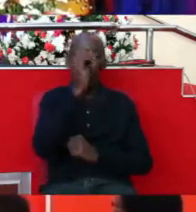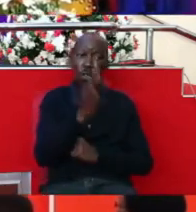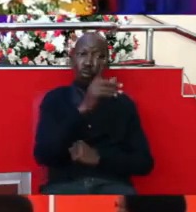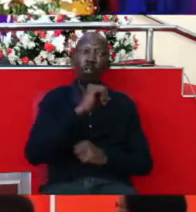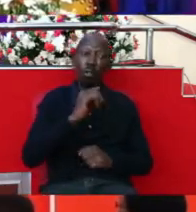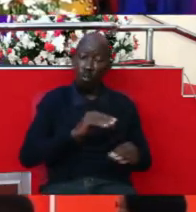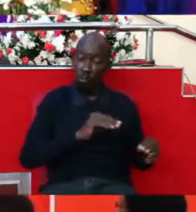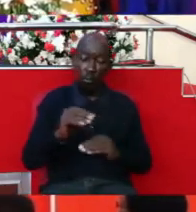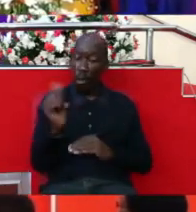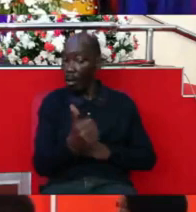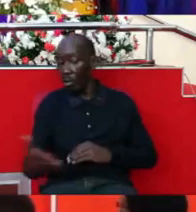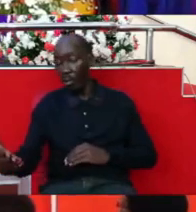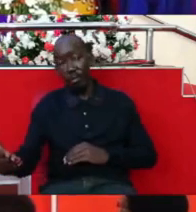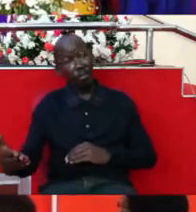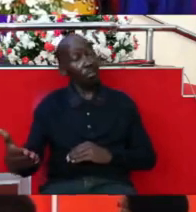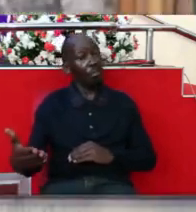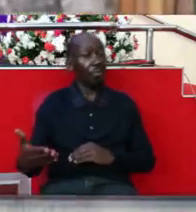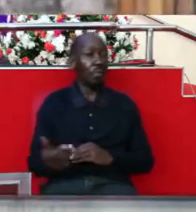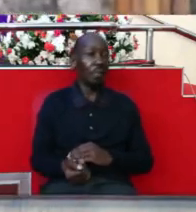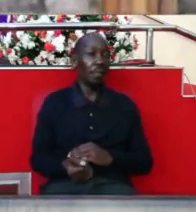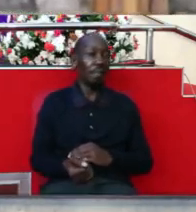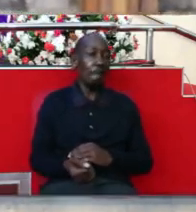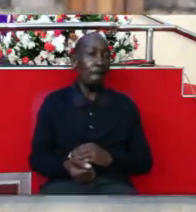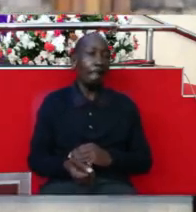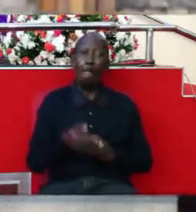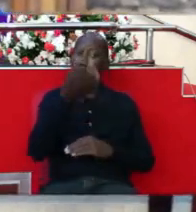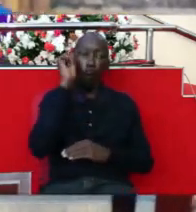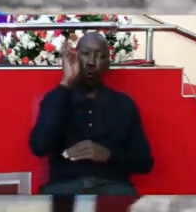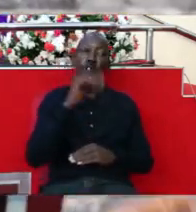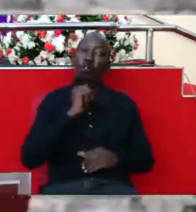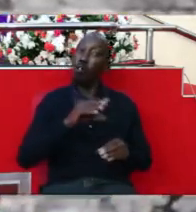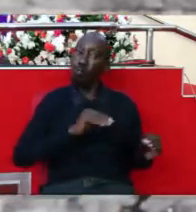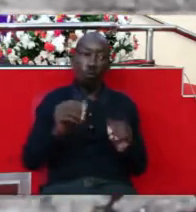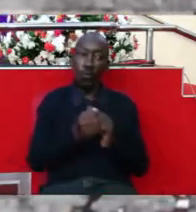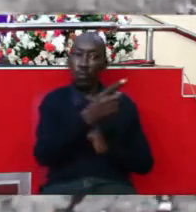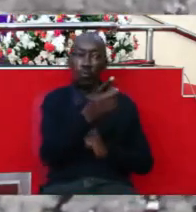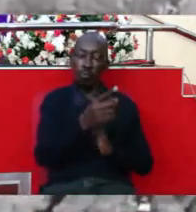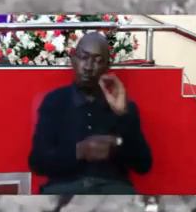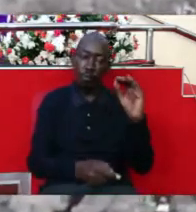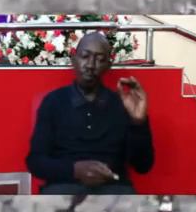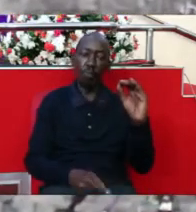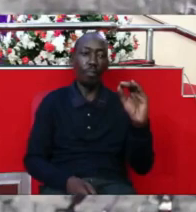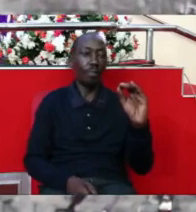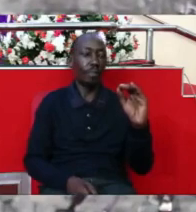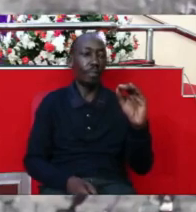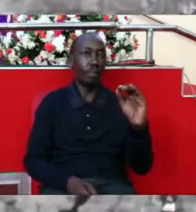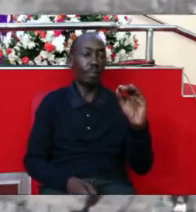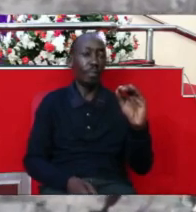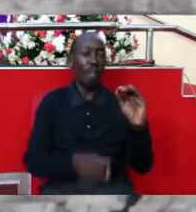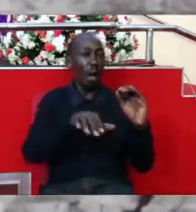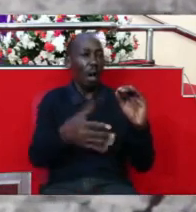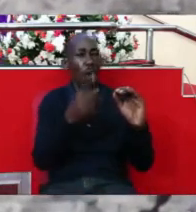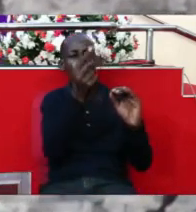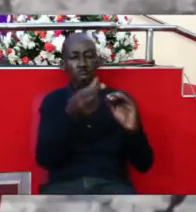move towards anything, kama hautaondoka kuelekea kitu chochote, God will not move with you. Mungu hataondoka pamoja nawe. How do you